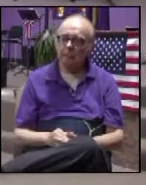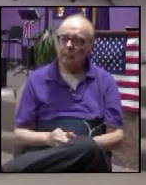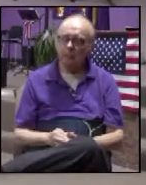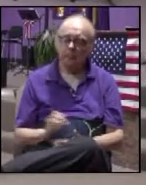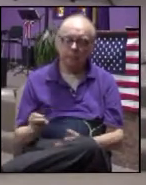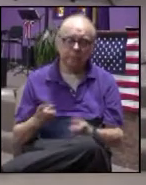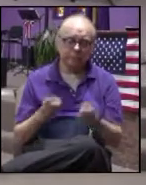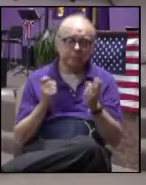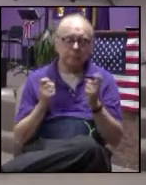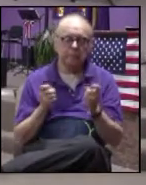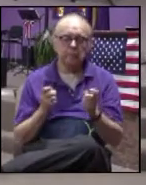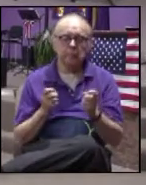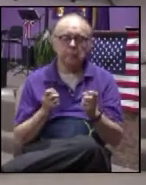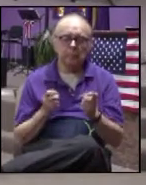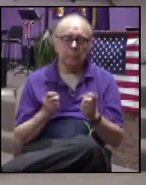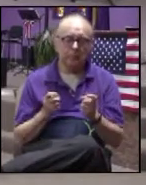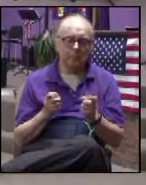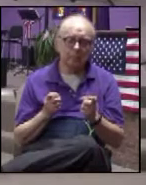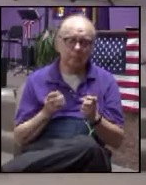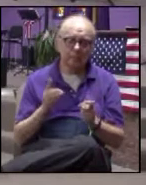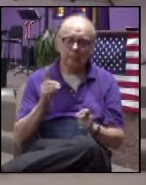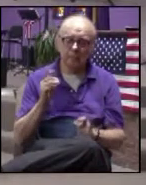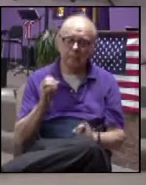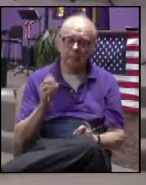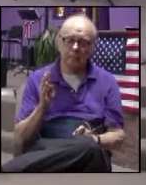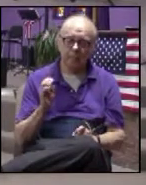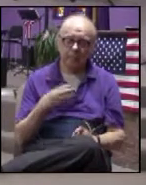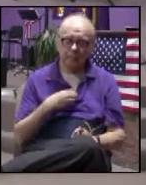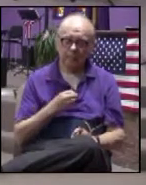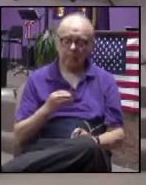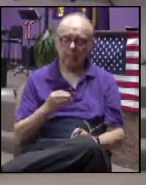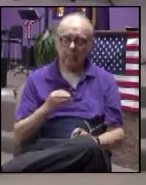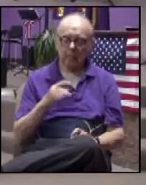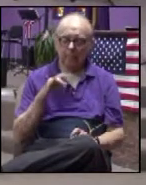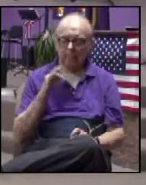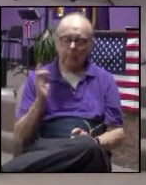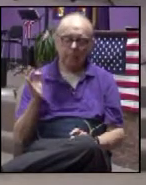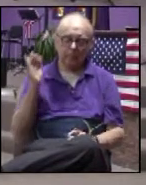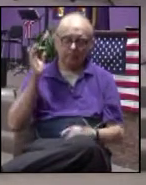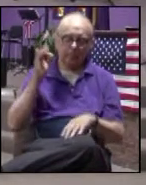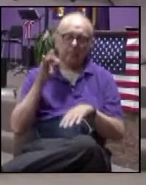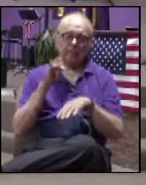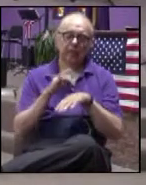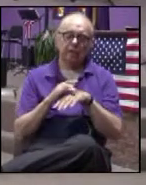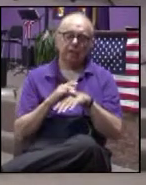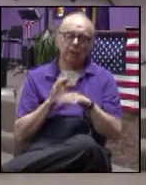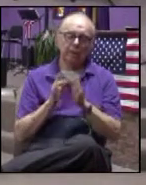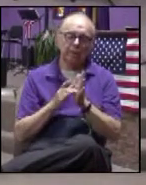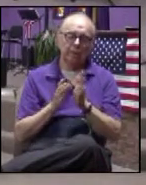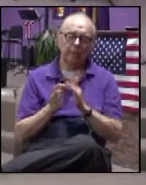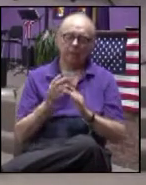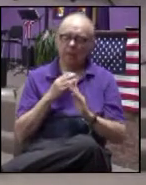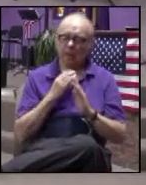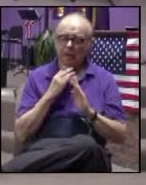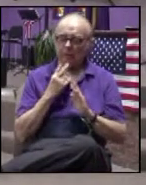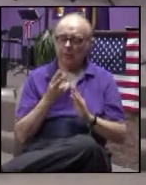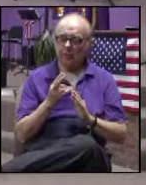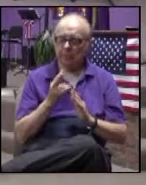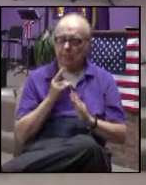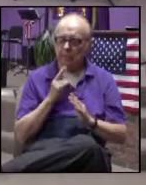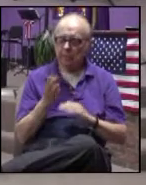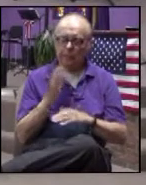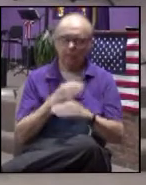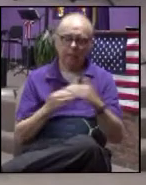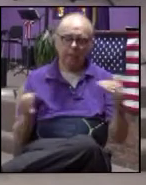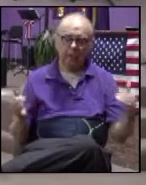And all of a sudden, there was a dove that came out of heaven and landed upon him. And a voice that spoke out of heaven that